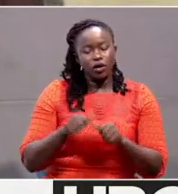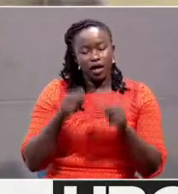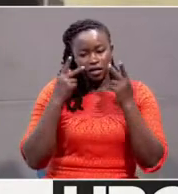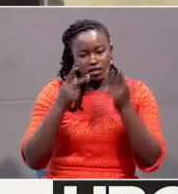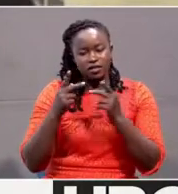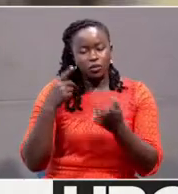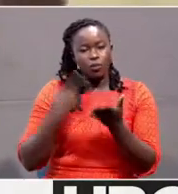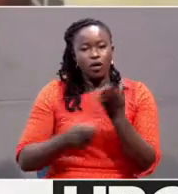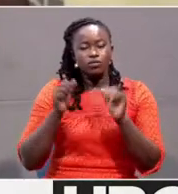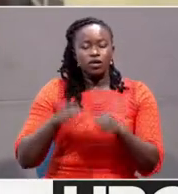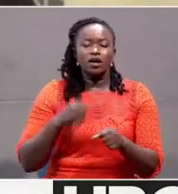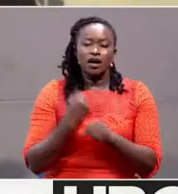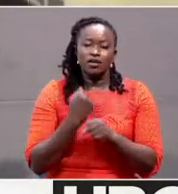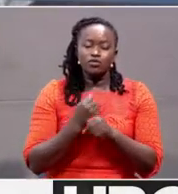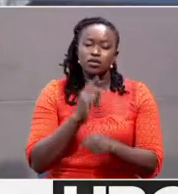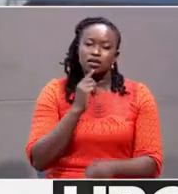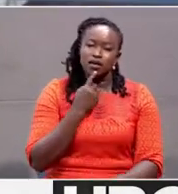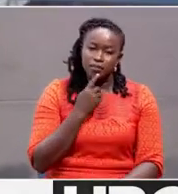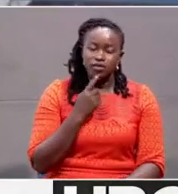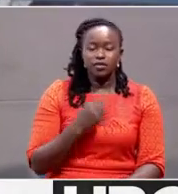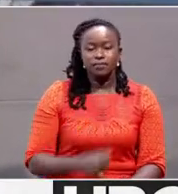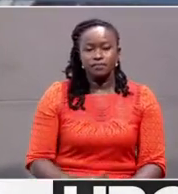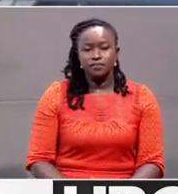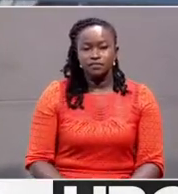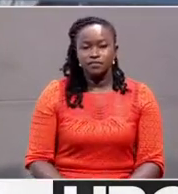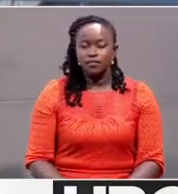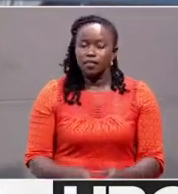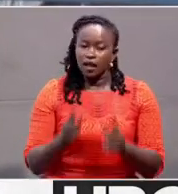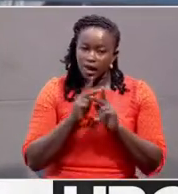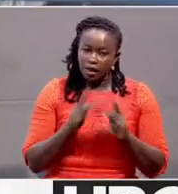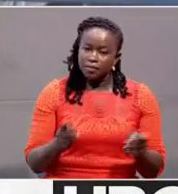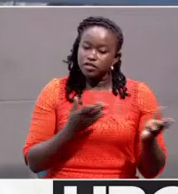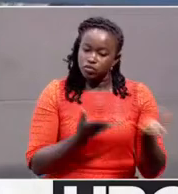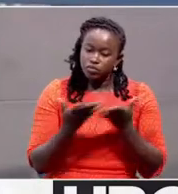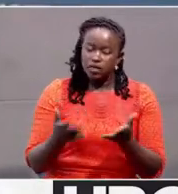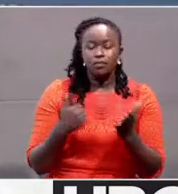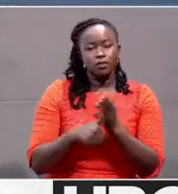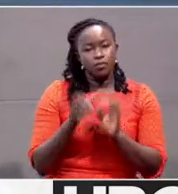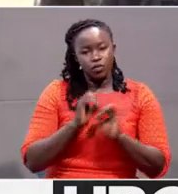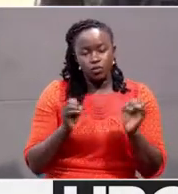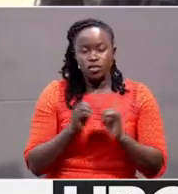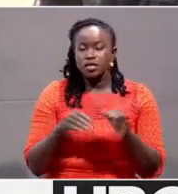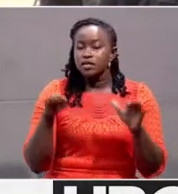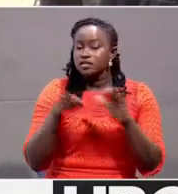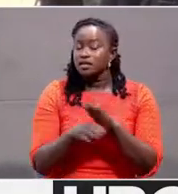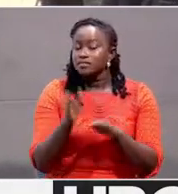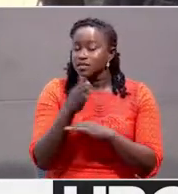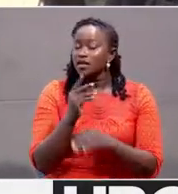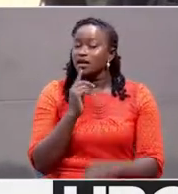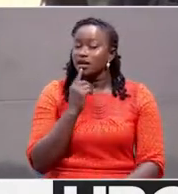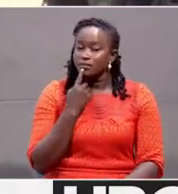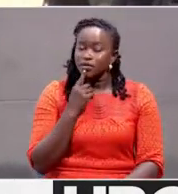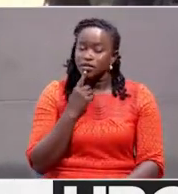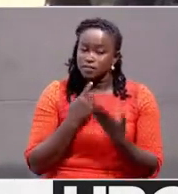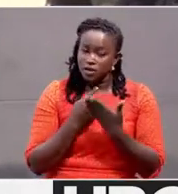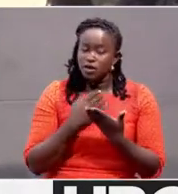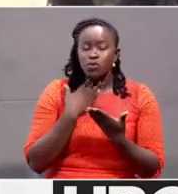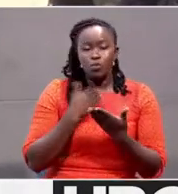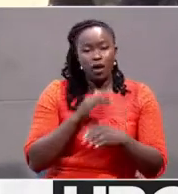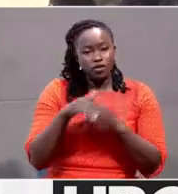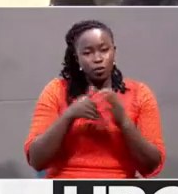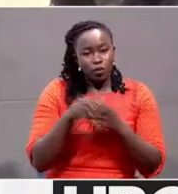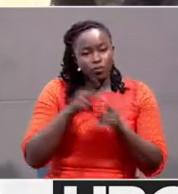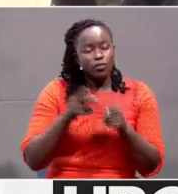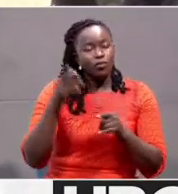If we have peace, then there will be development. The State Minister for Karamoja Affairs, Agnes Nandutu, now wants all warriors